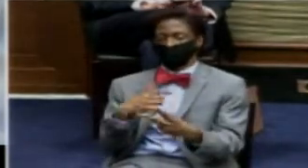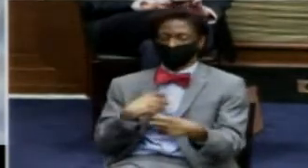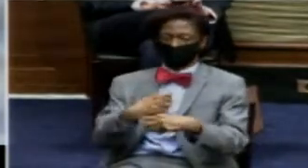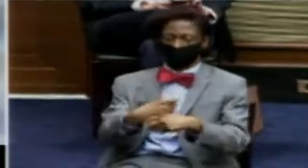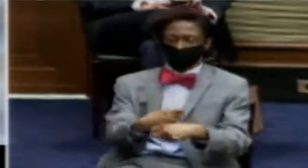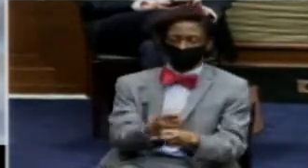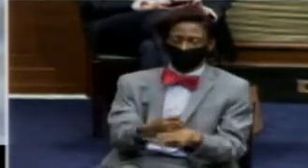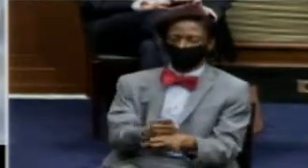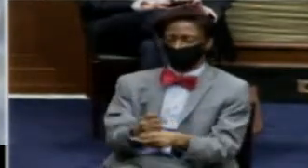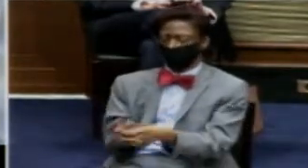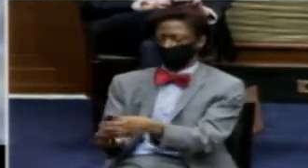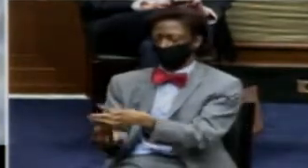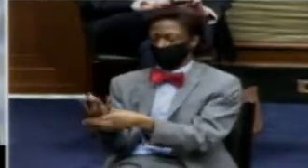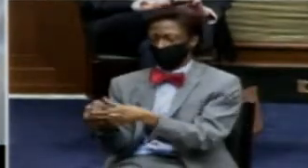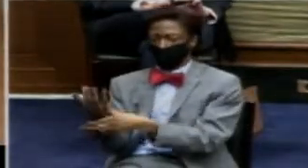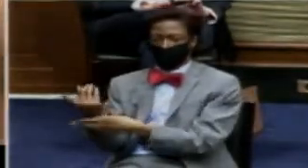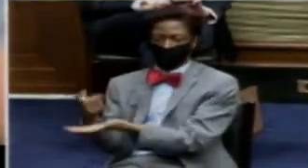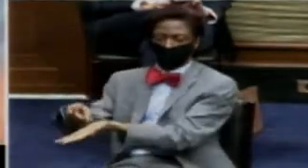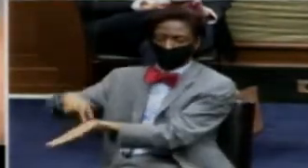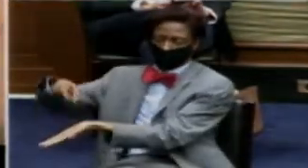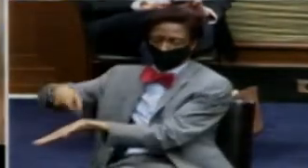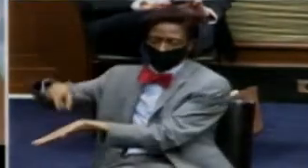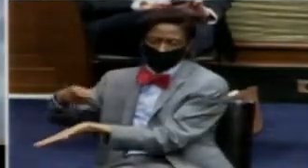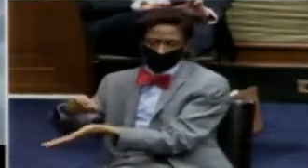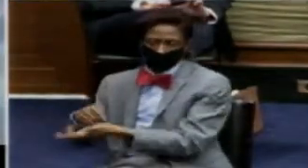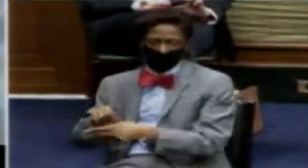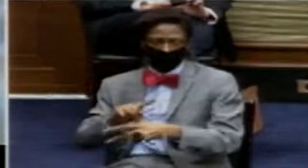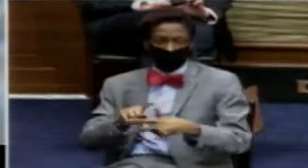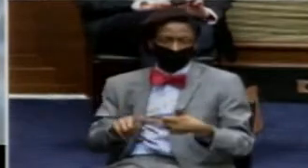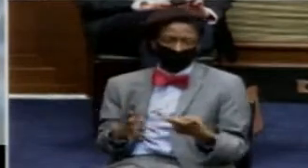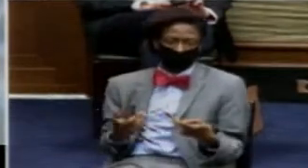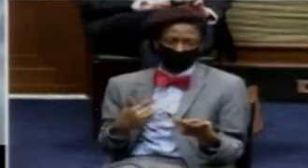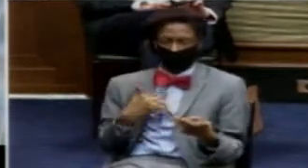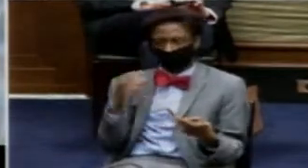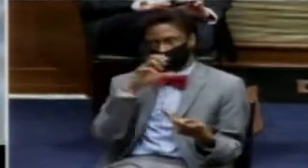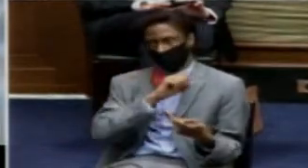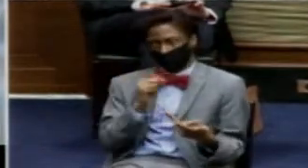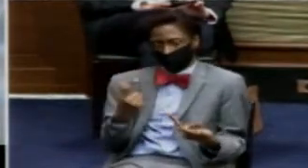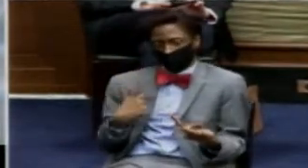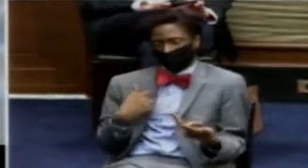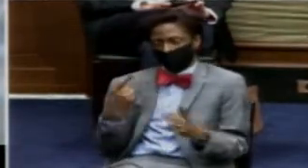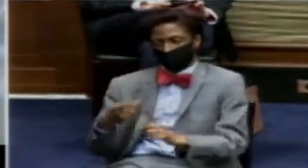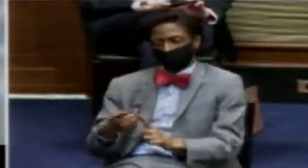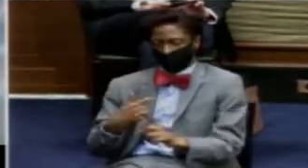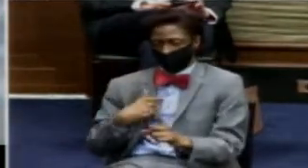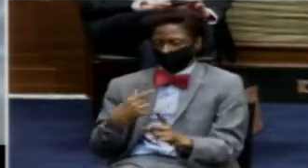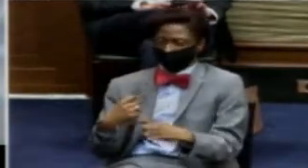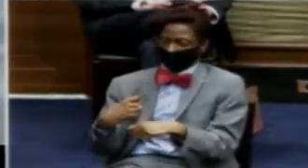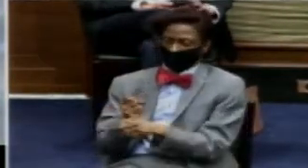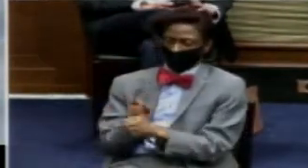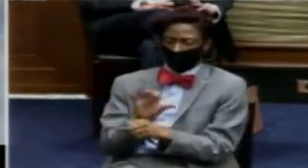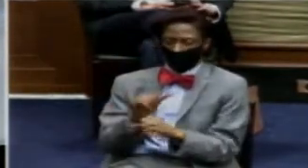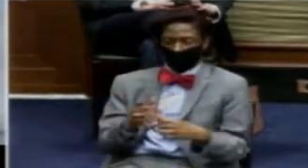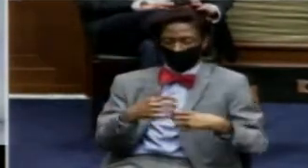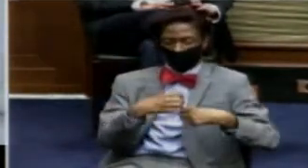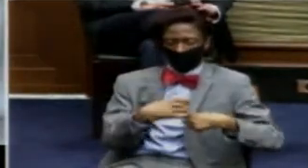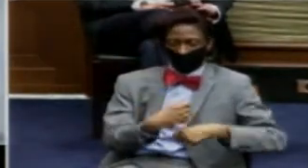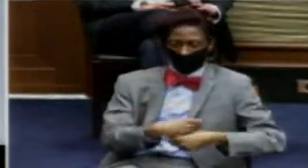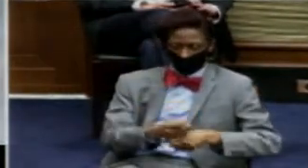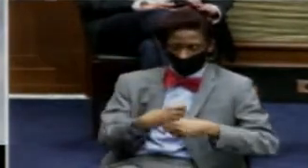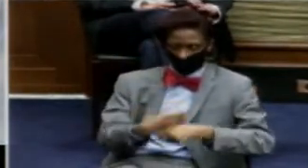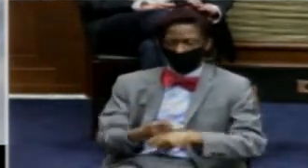grow it, or we have to mine it. Of course, you can milk it too. I guess what he's saying is wealth is created by manufacturing,